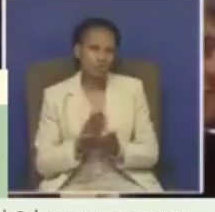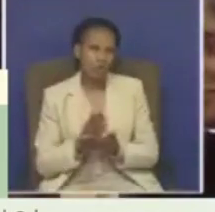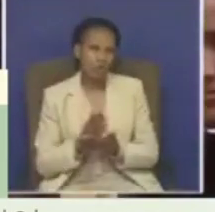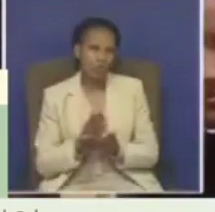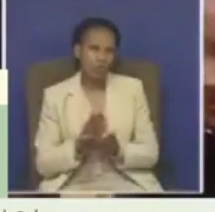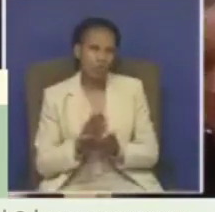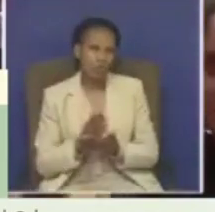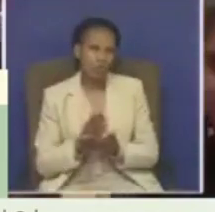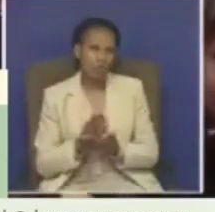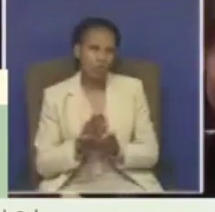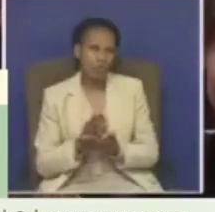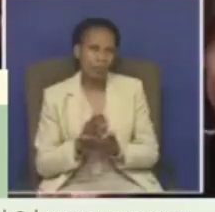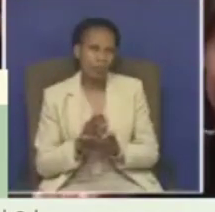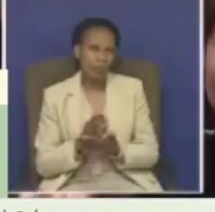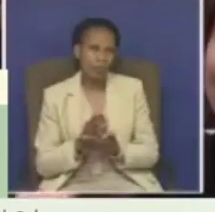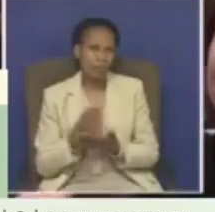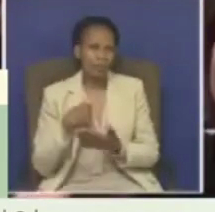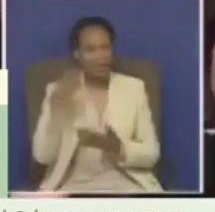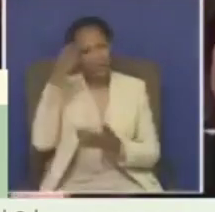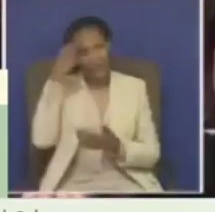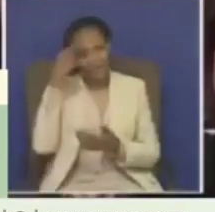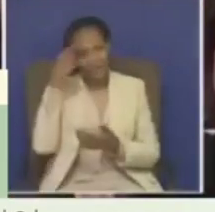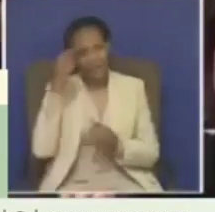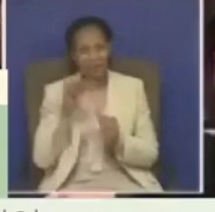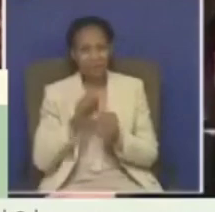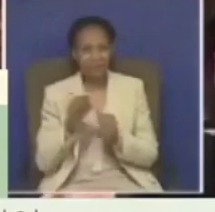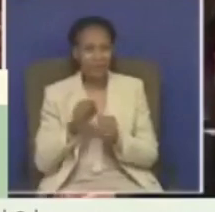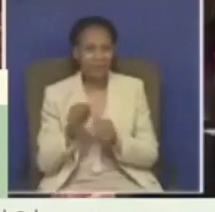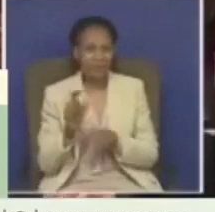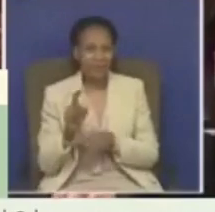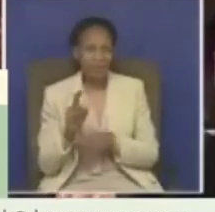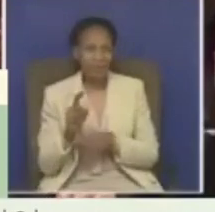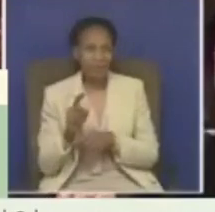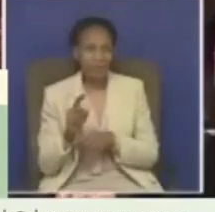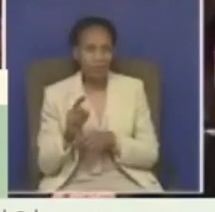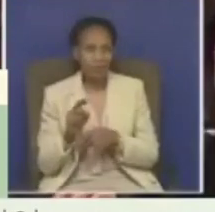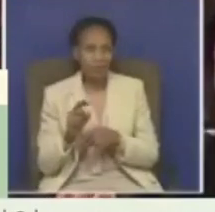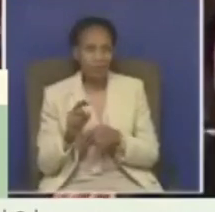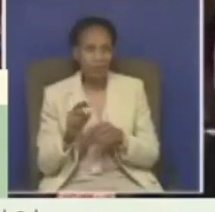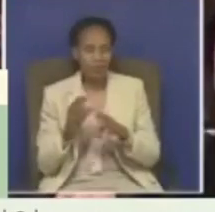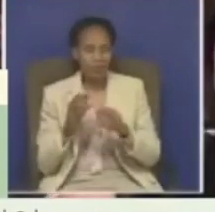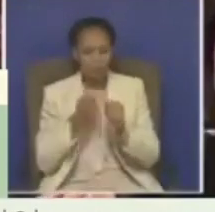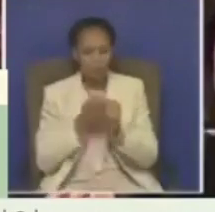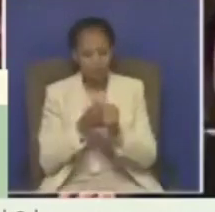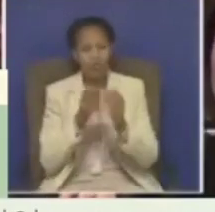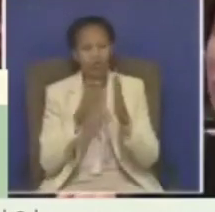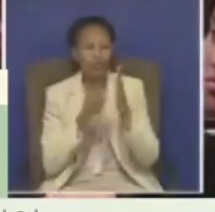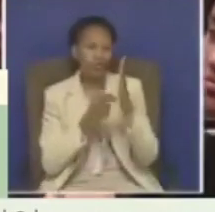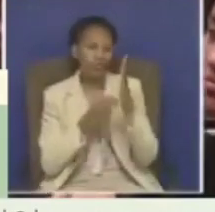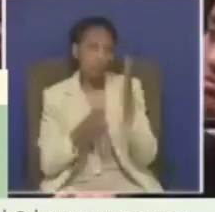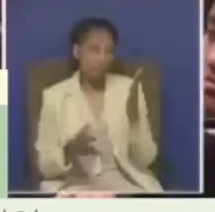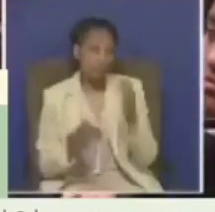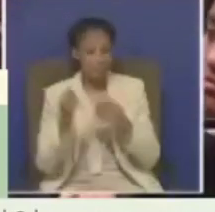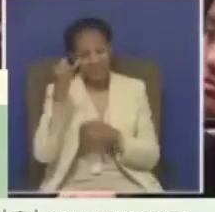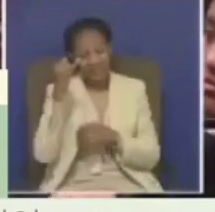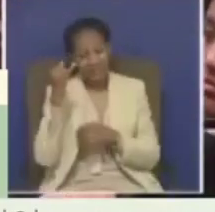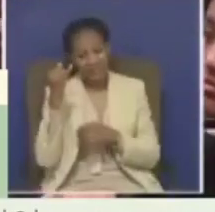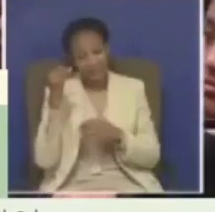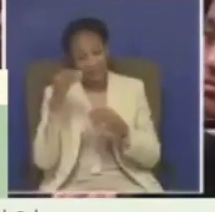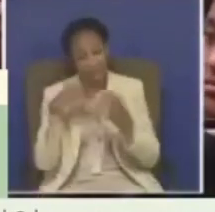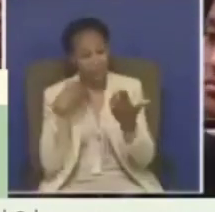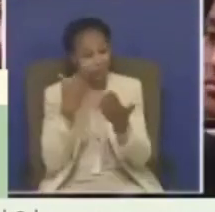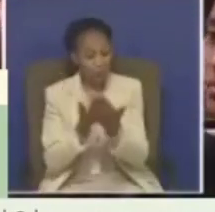what is on the table. I think we should rather sustain the technical process in terms of the rules. The idea of the